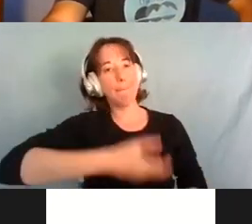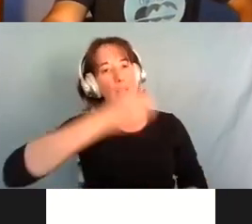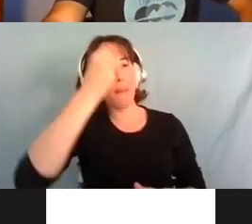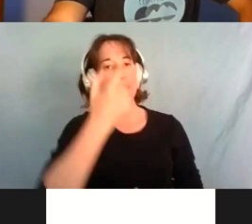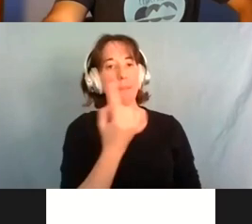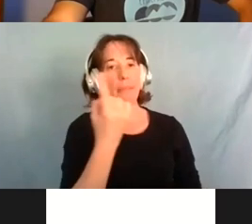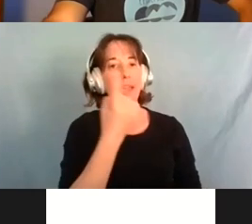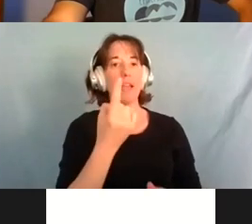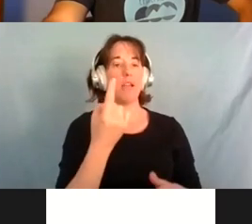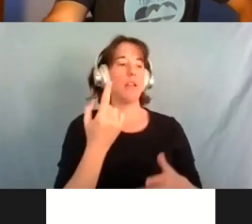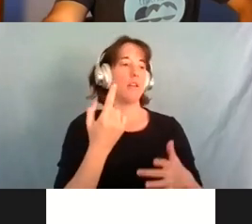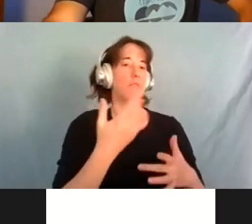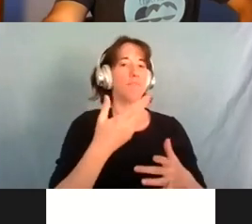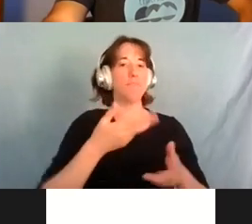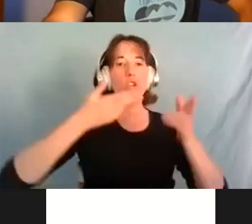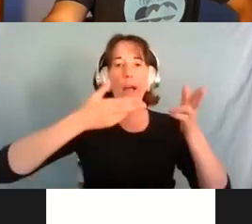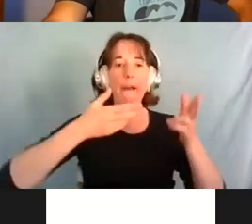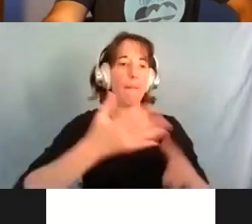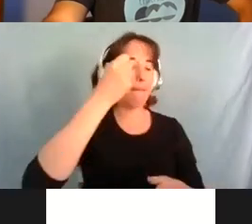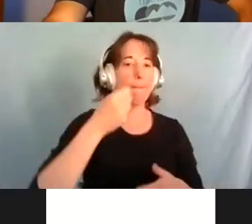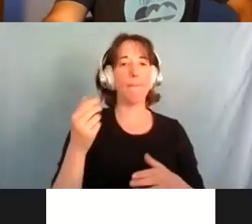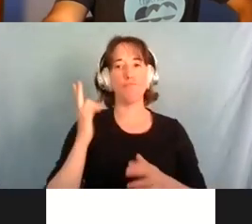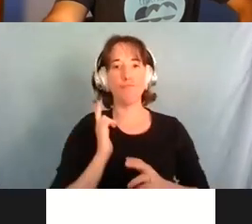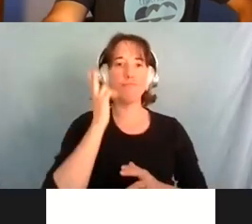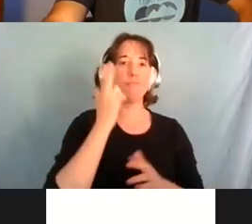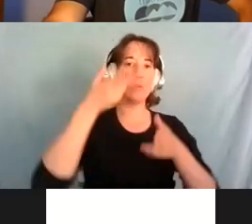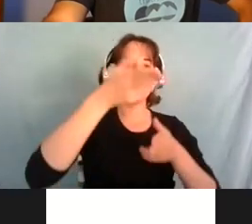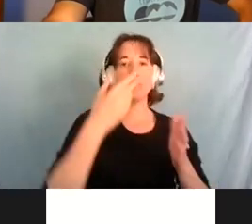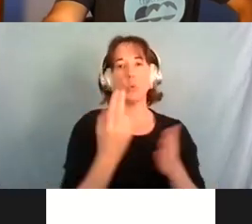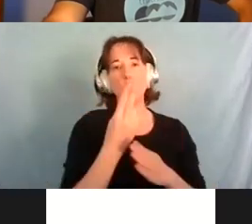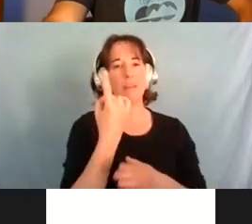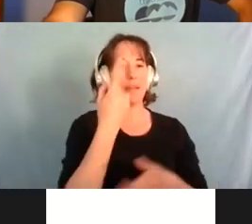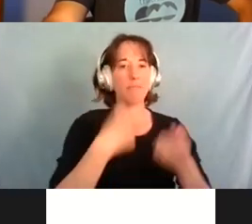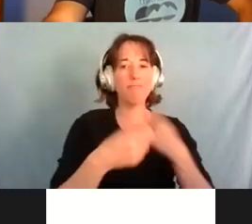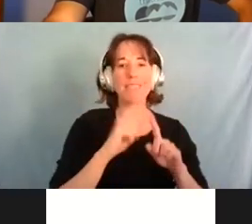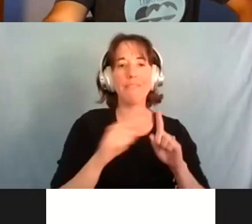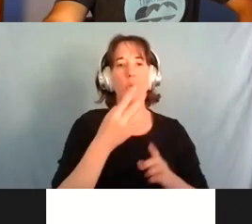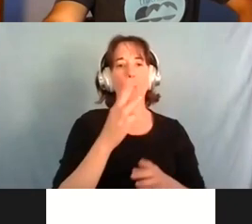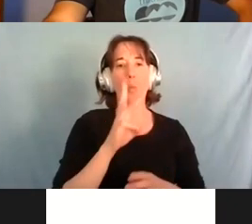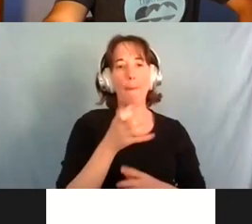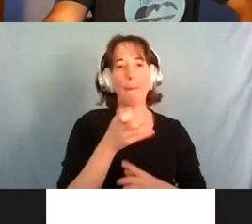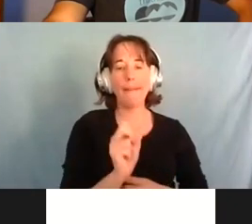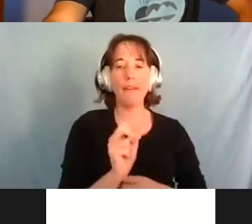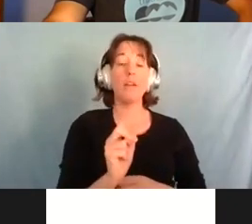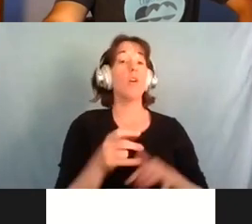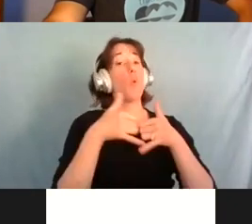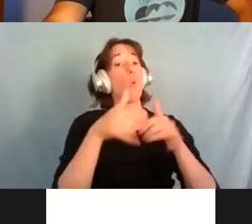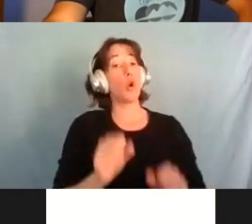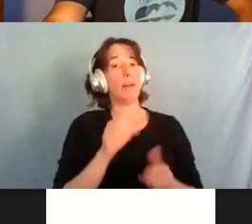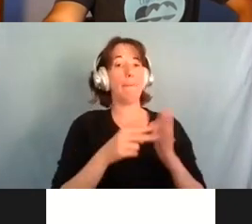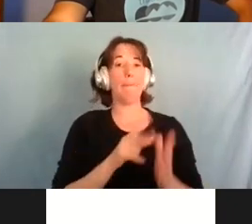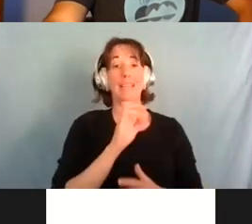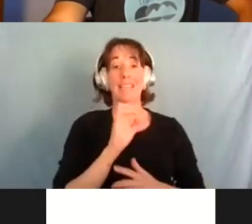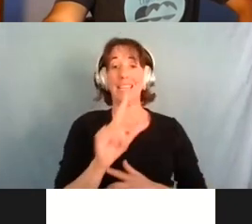at the time. Rewards could be your kill ratio, I guess, whether you win the game as well.